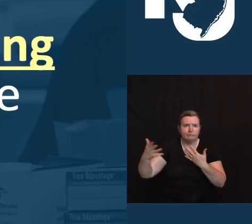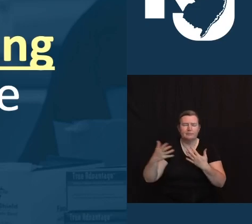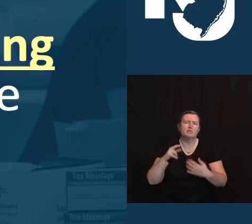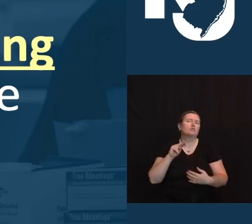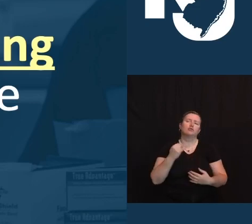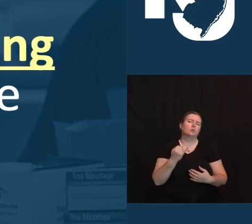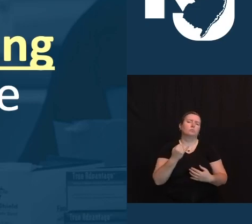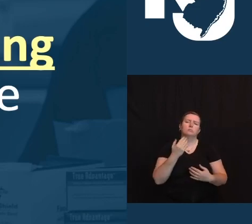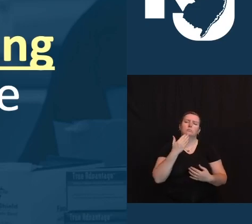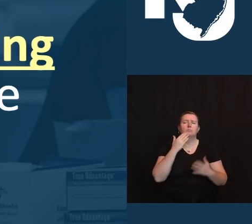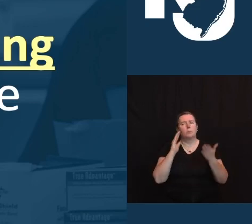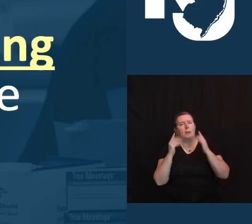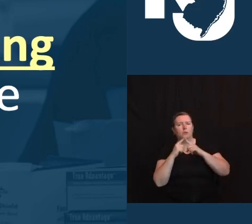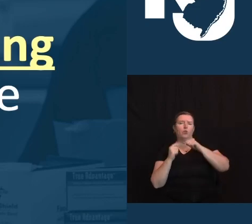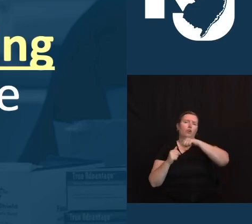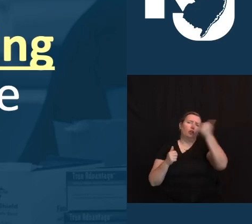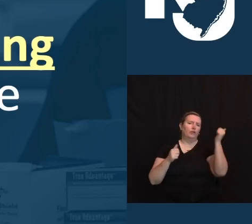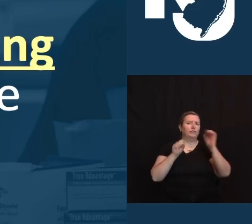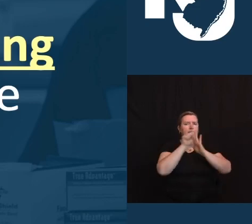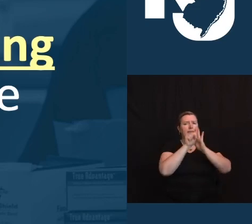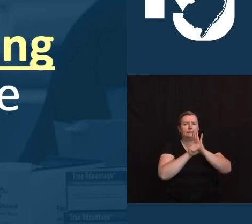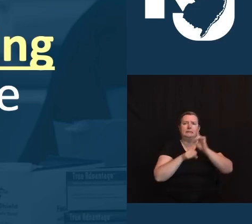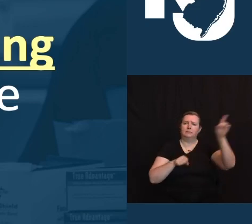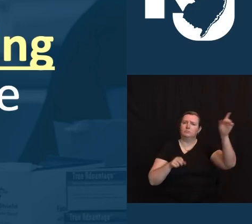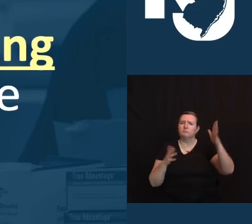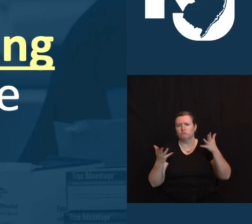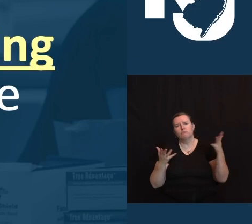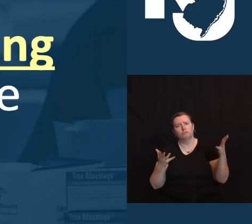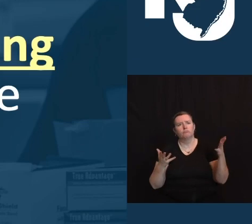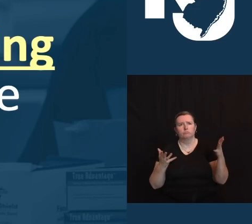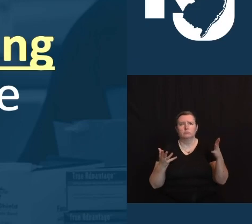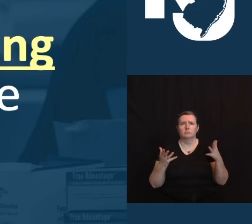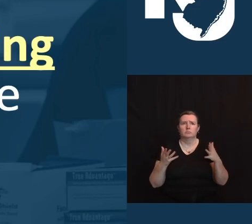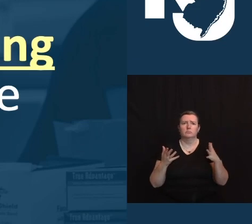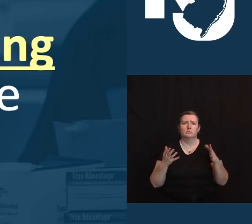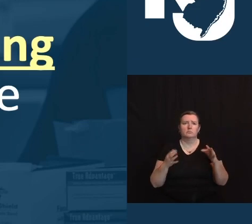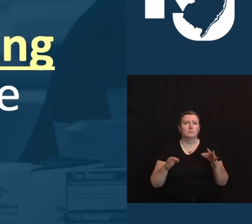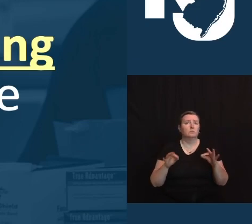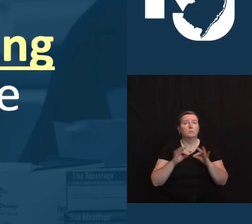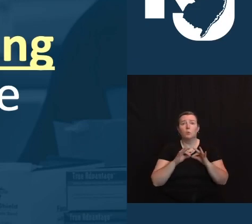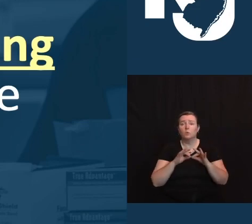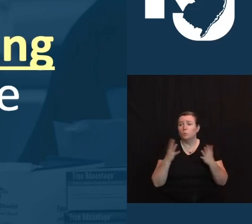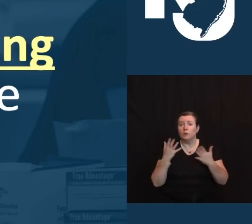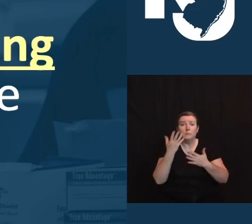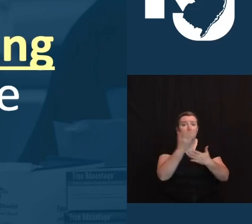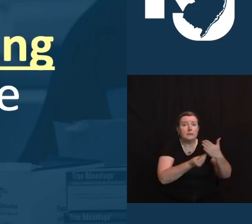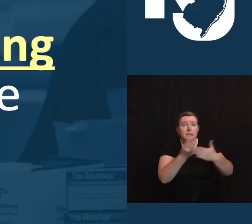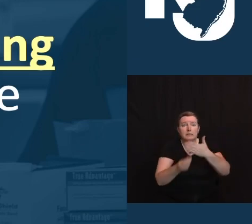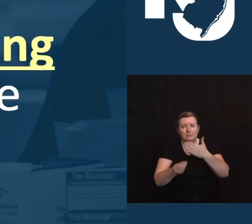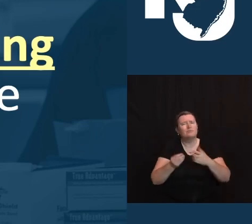in America. So we've got that. We just need you to go out and get tested. Again, go to